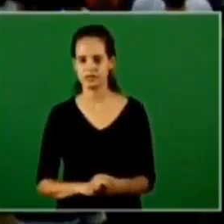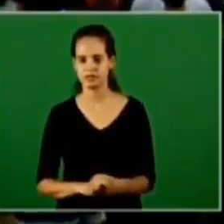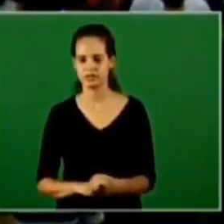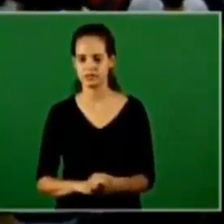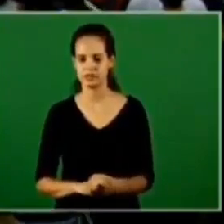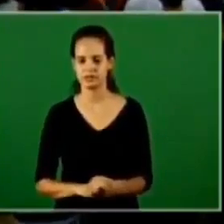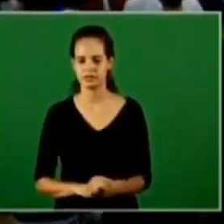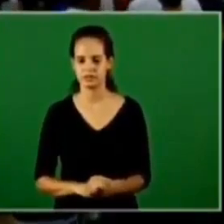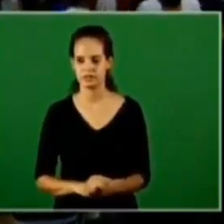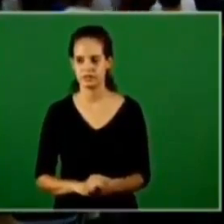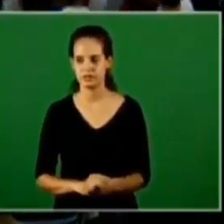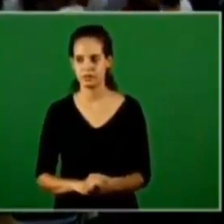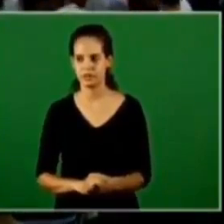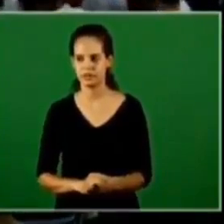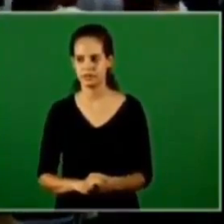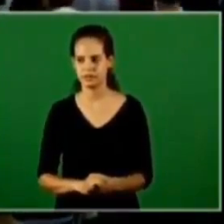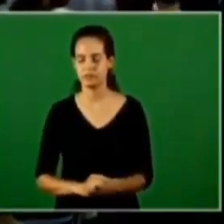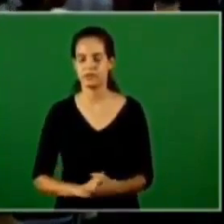chapter 10,